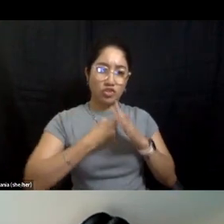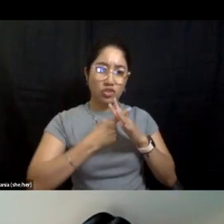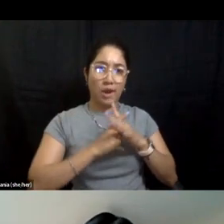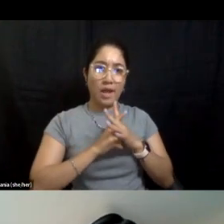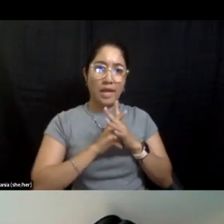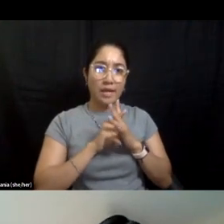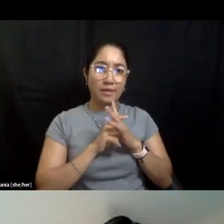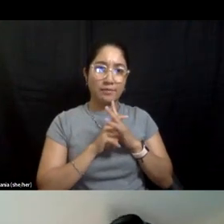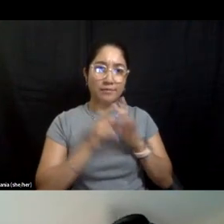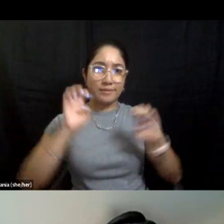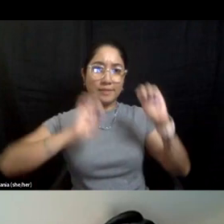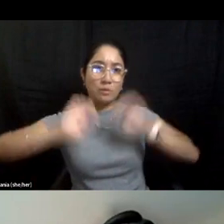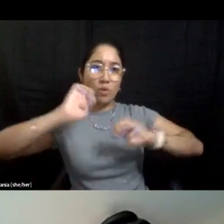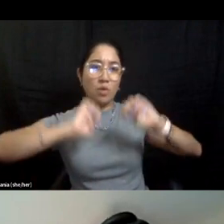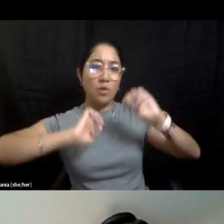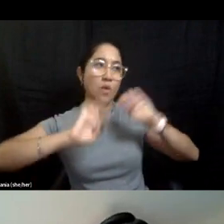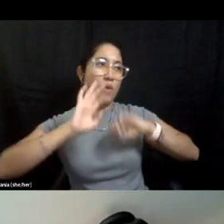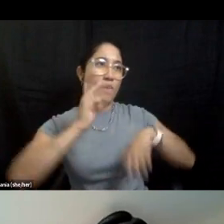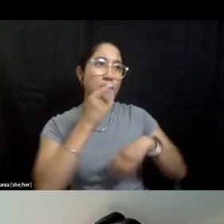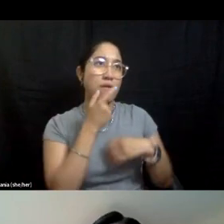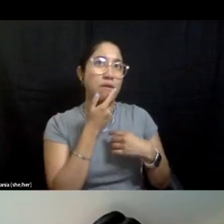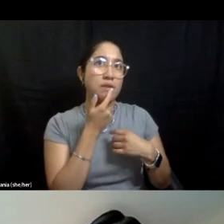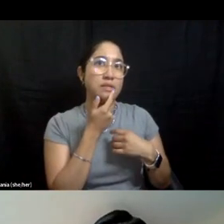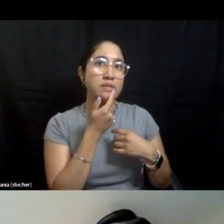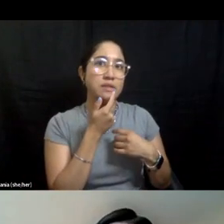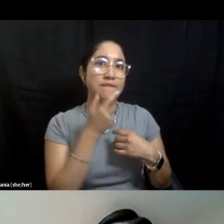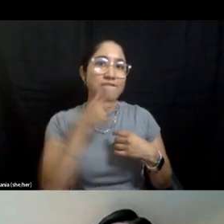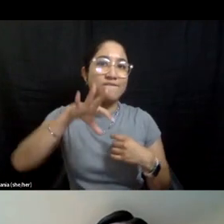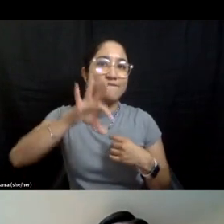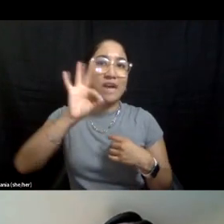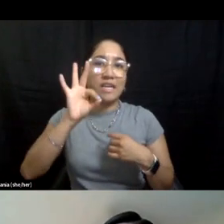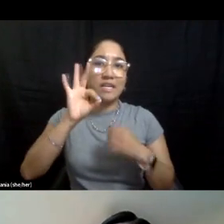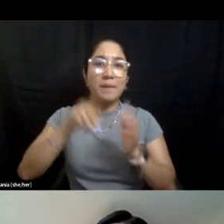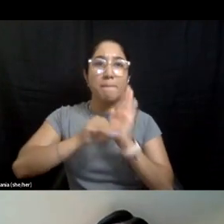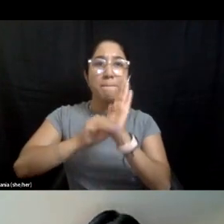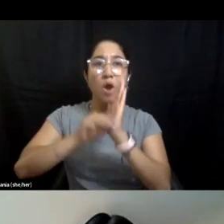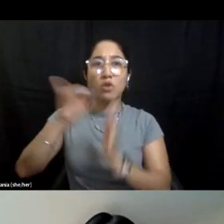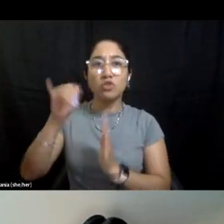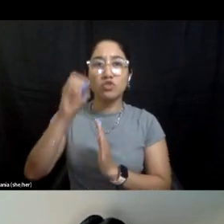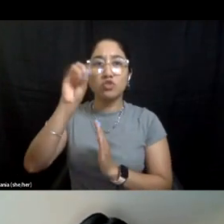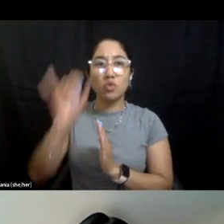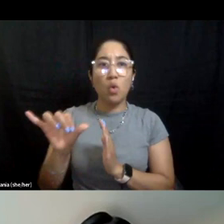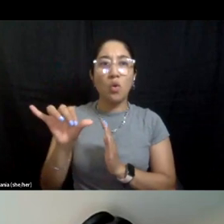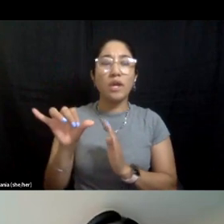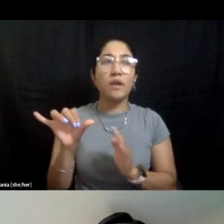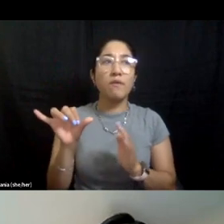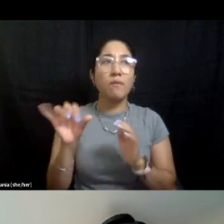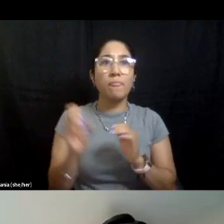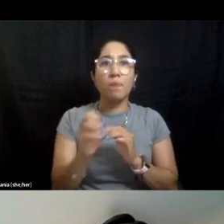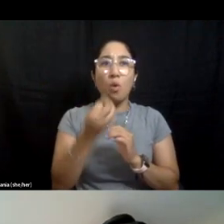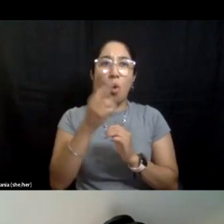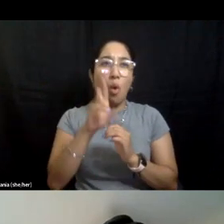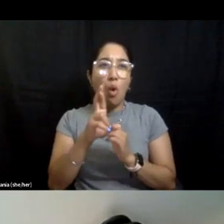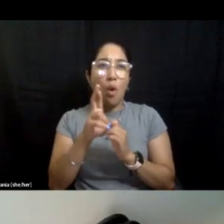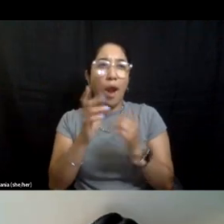like finding your this model of joy rather than trauma informed plays, and like if that happened from an experience